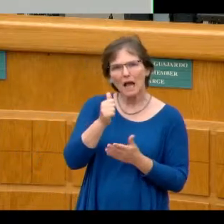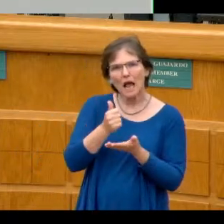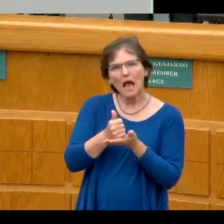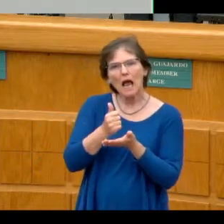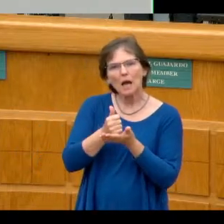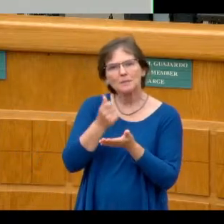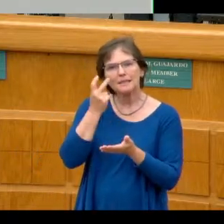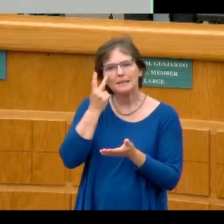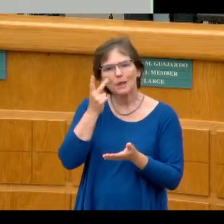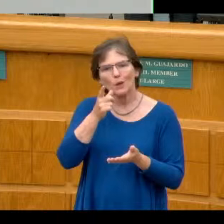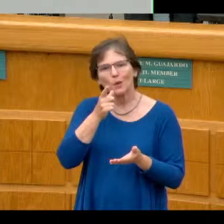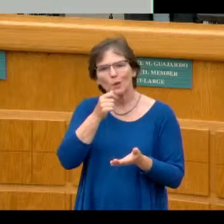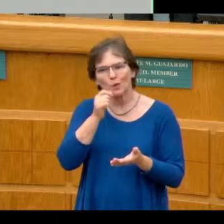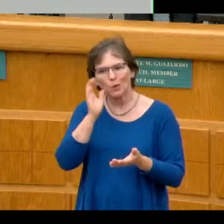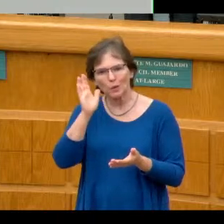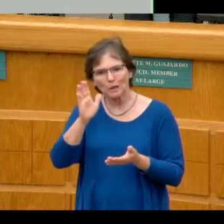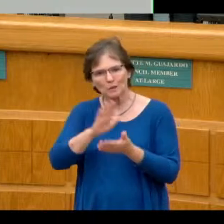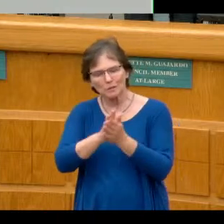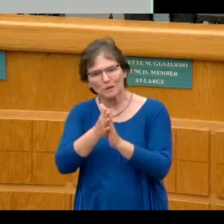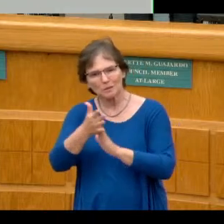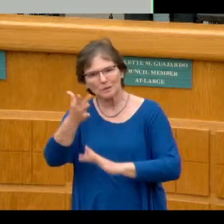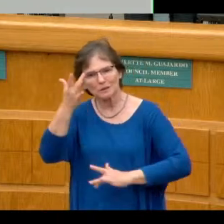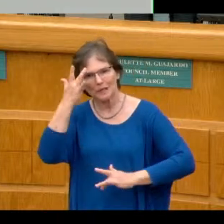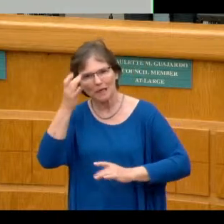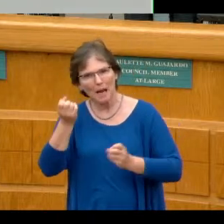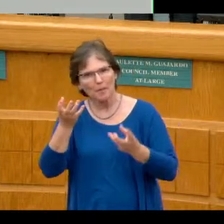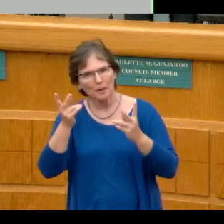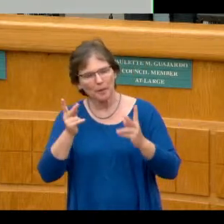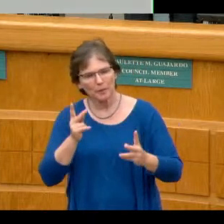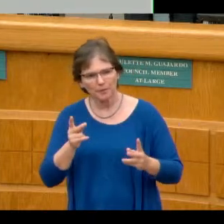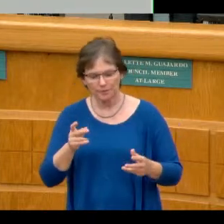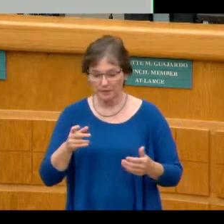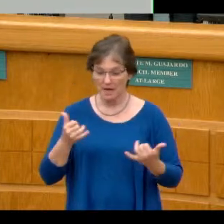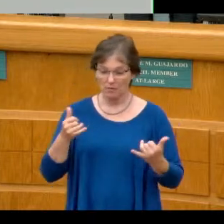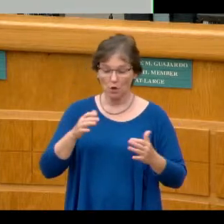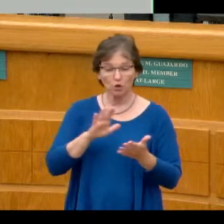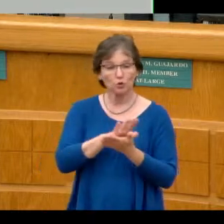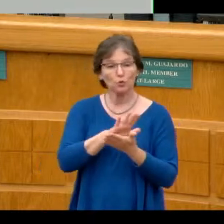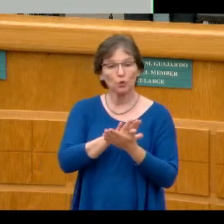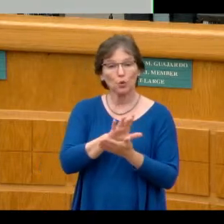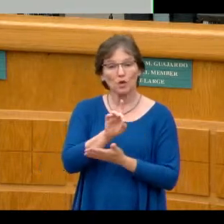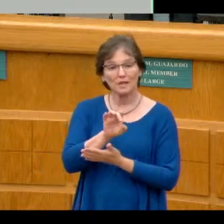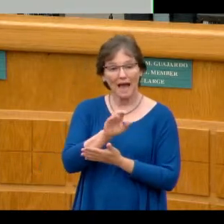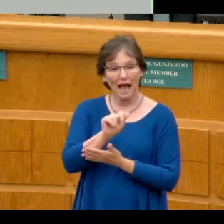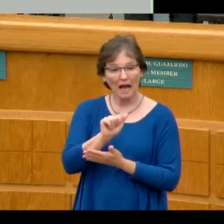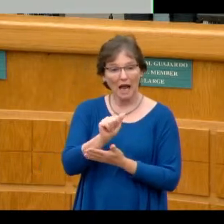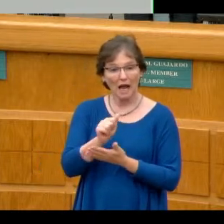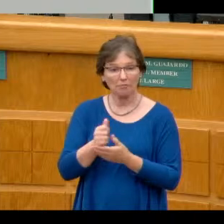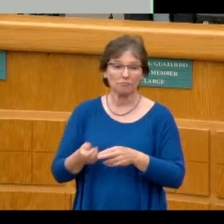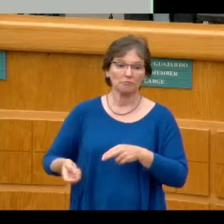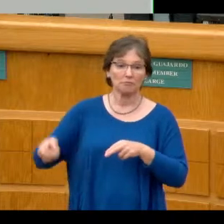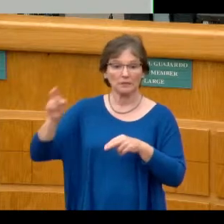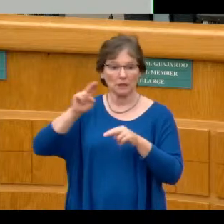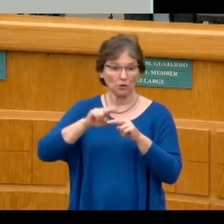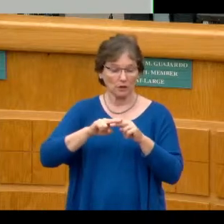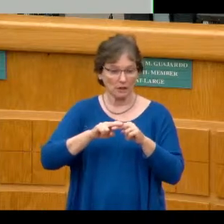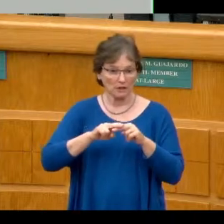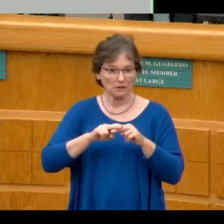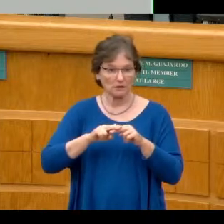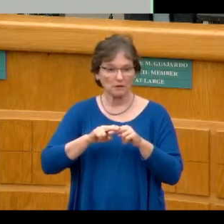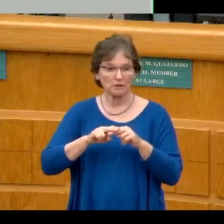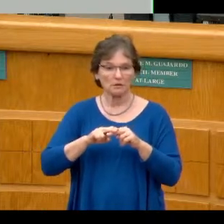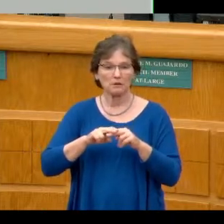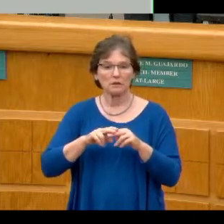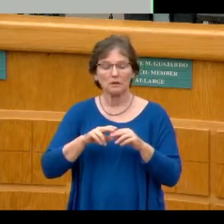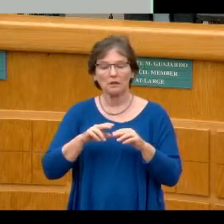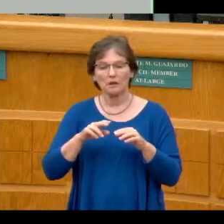that there's usually a 1 to 2 week delay between when you get infected and when you test positive. Cell phone data is closer to real